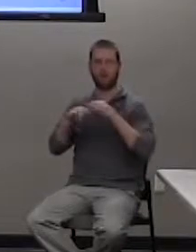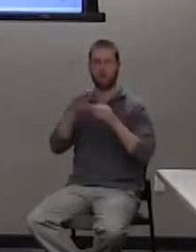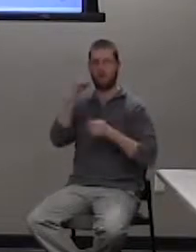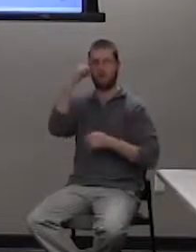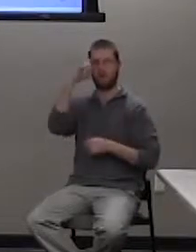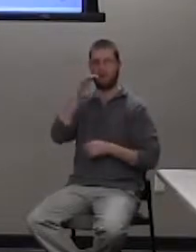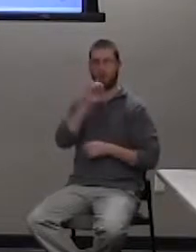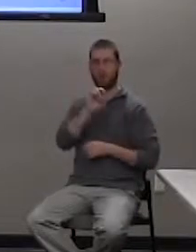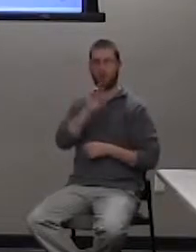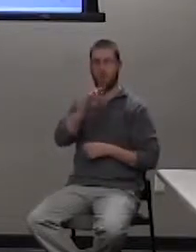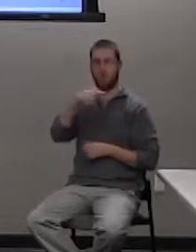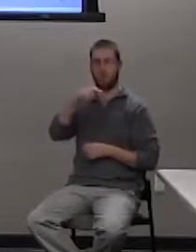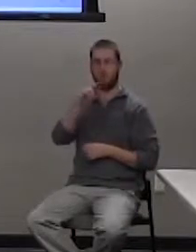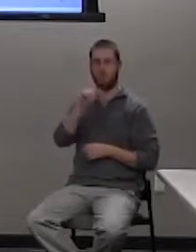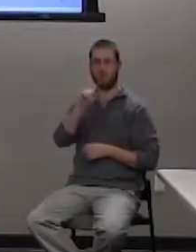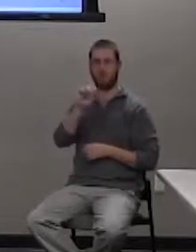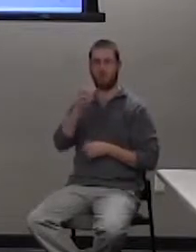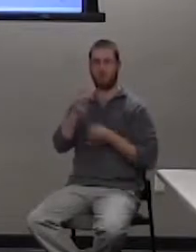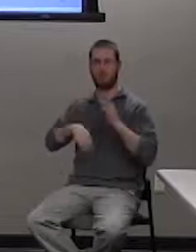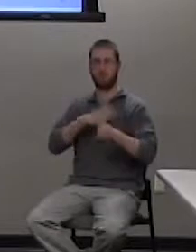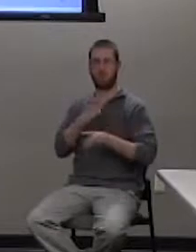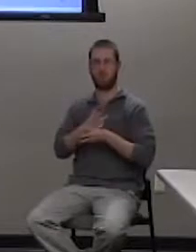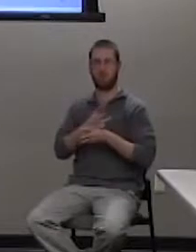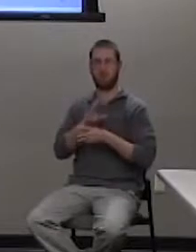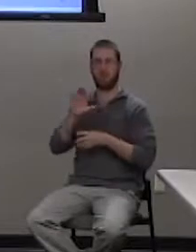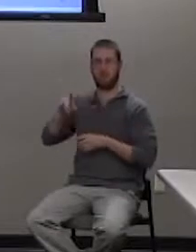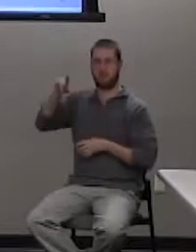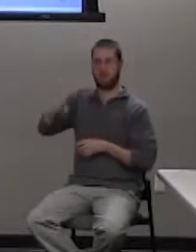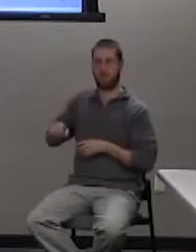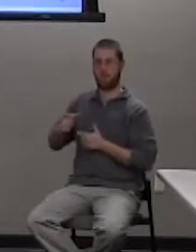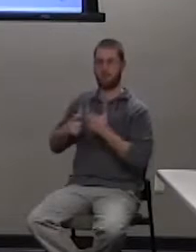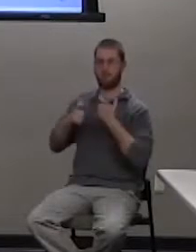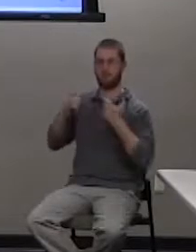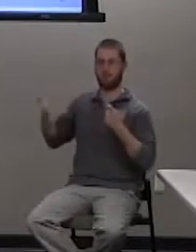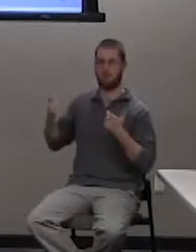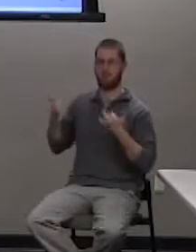substantially world. More demand than he has supply. Exactly. His demand is big.